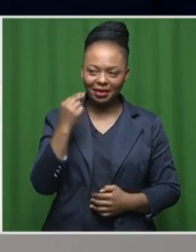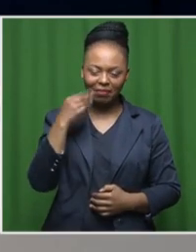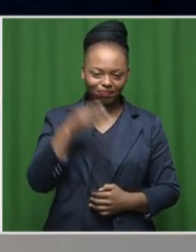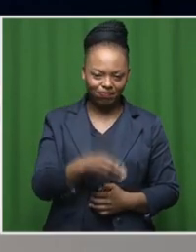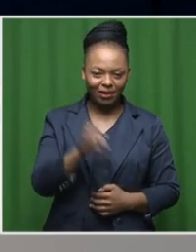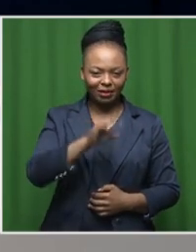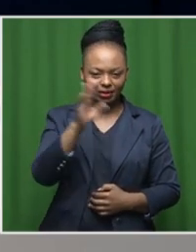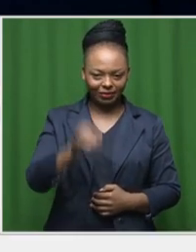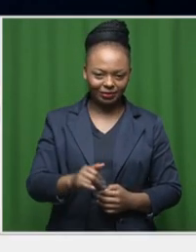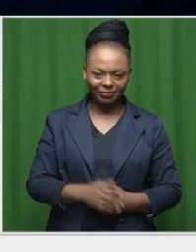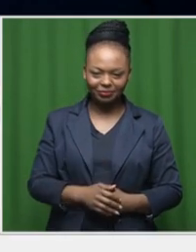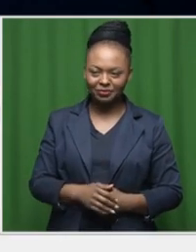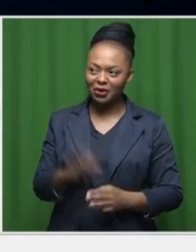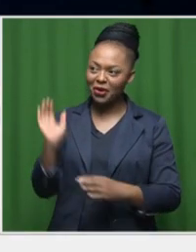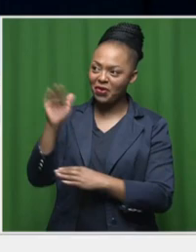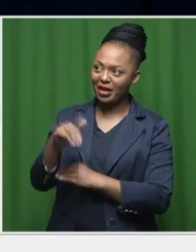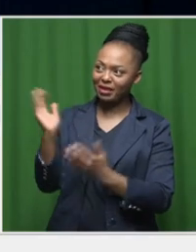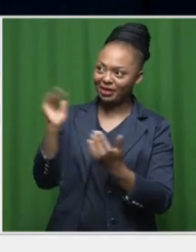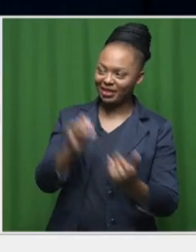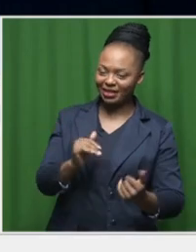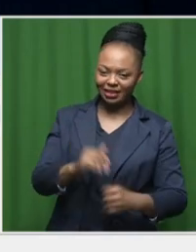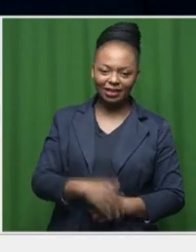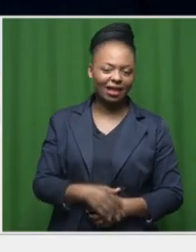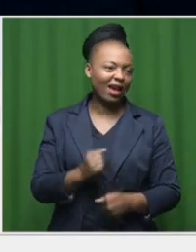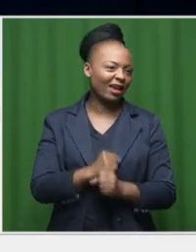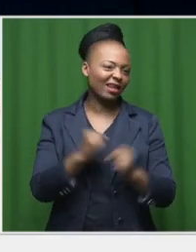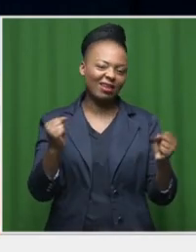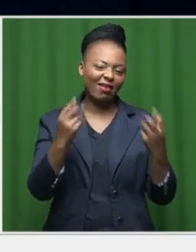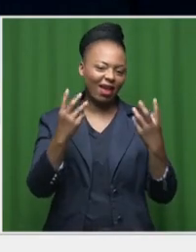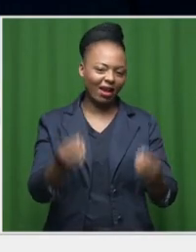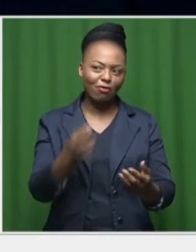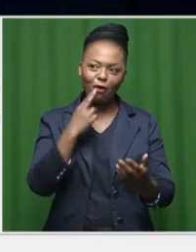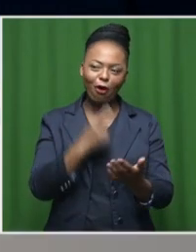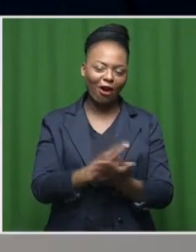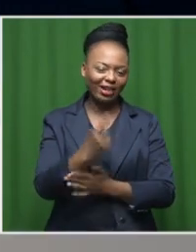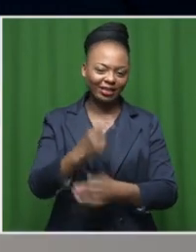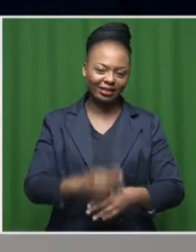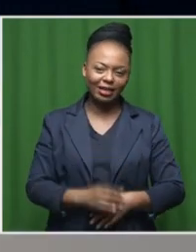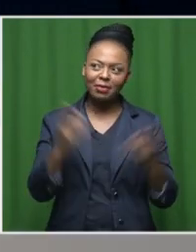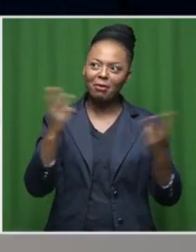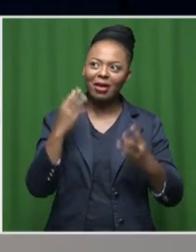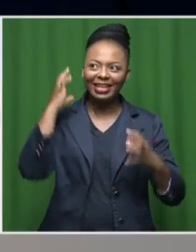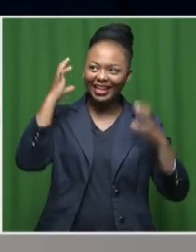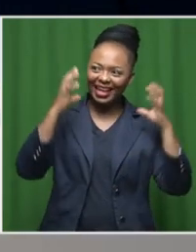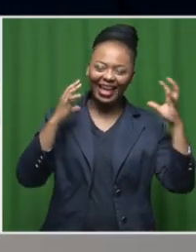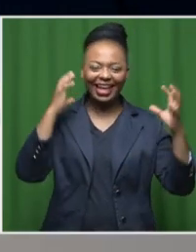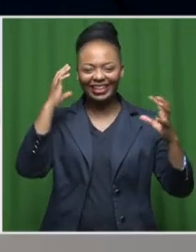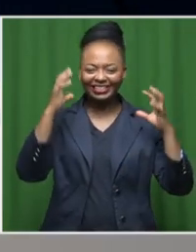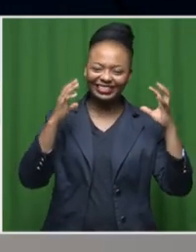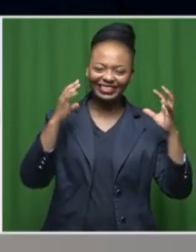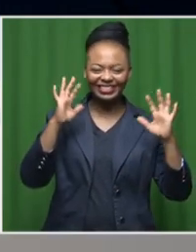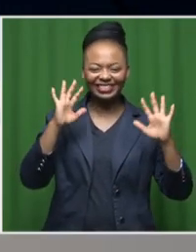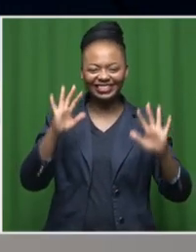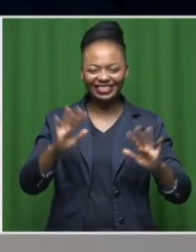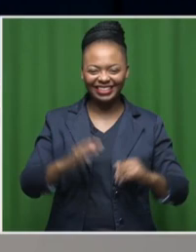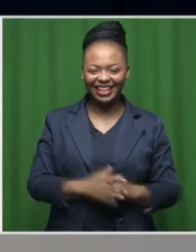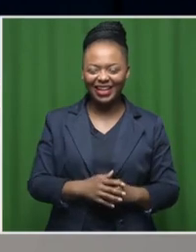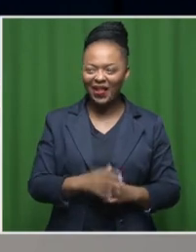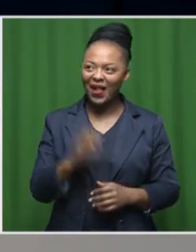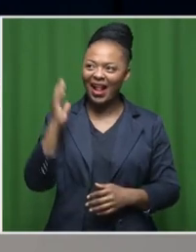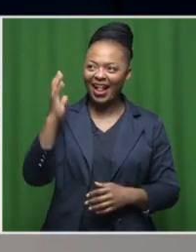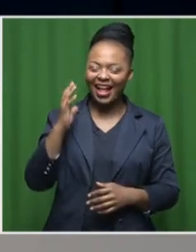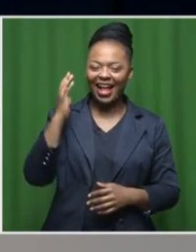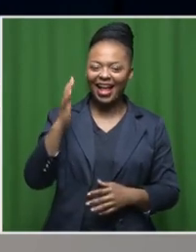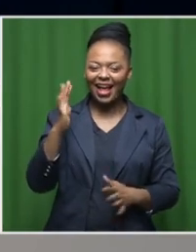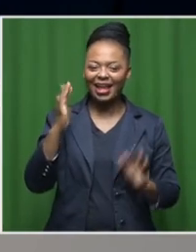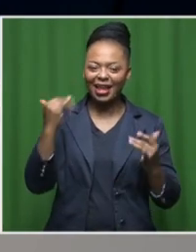your expectations? I didn't have any, to be honest, but people are creating the country and we are surrounded by such a strong and loving